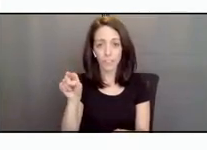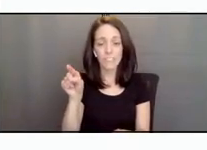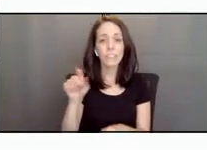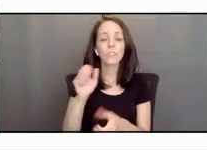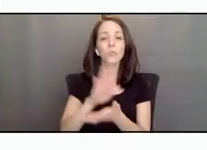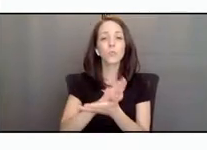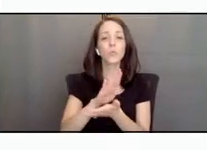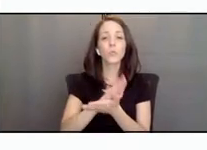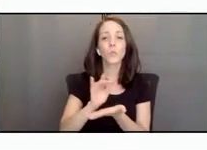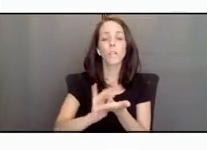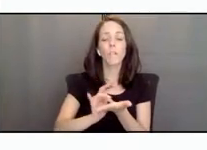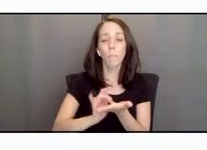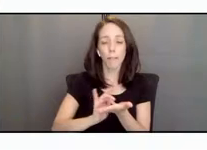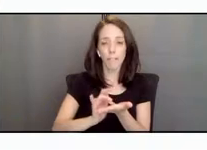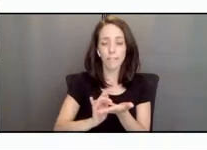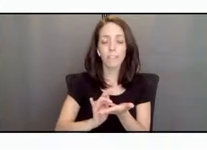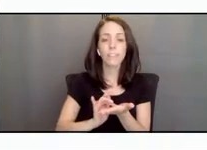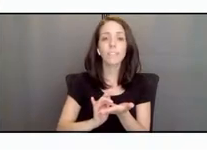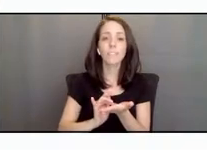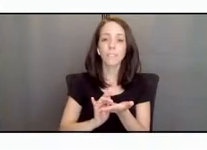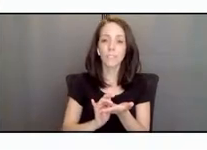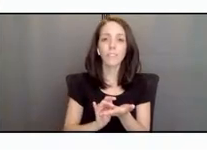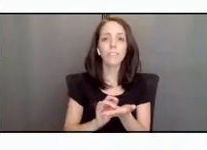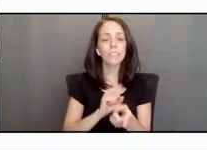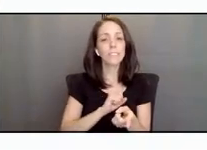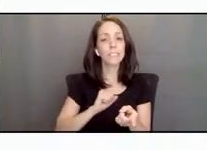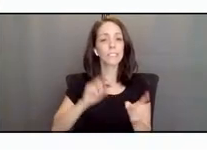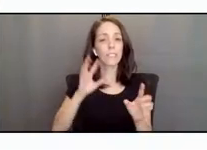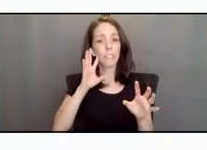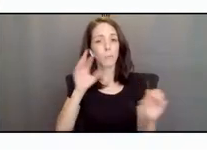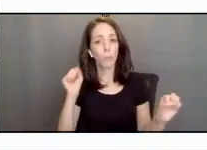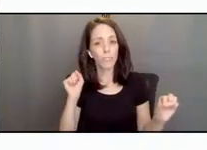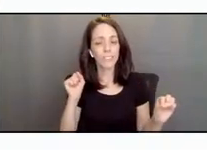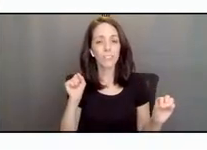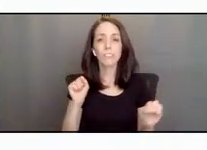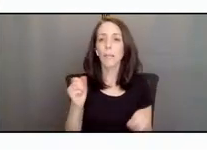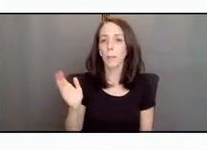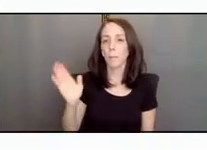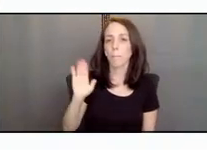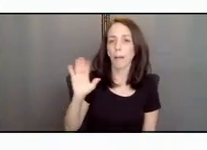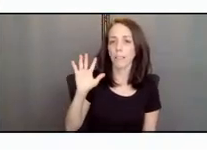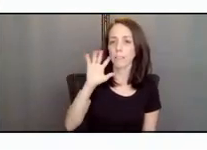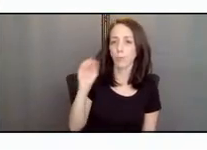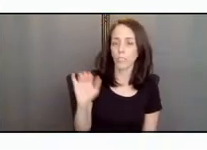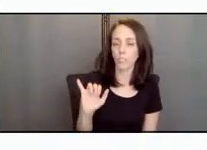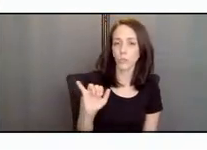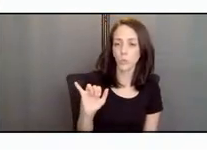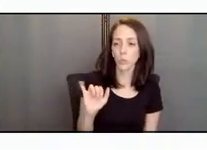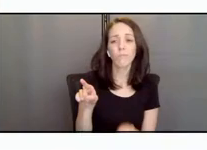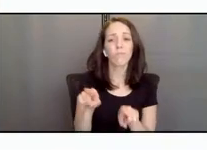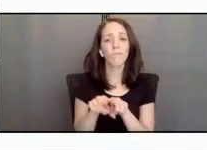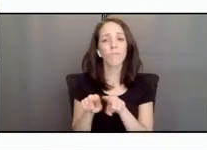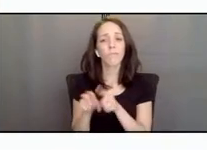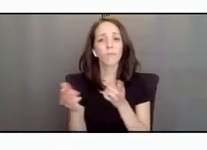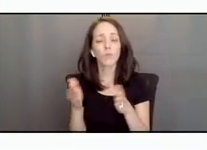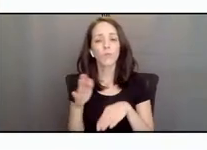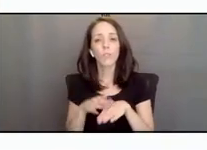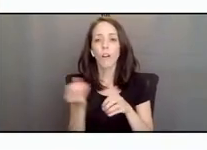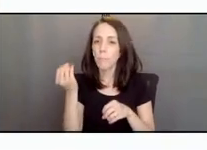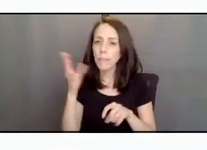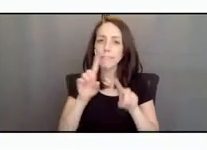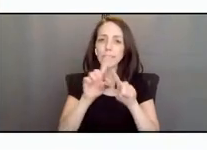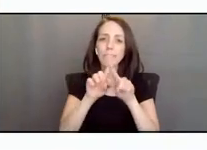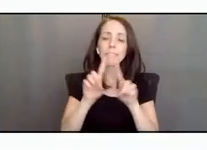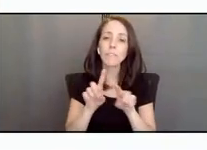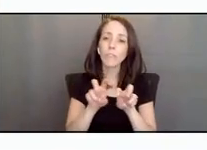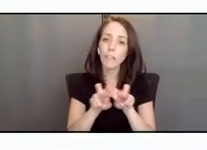A Senator, Senate President, and immediate past president, and also served on numerous Senate and University Councils and